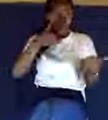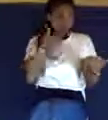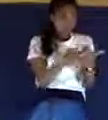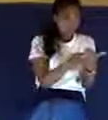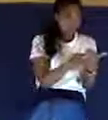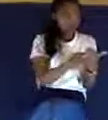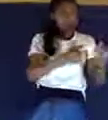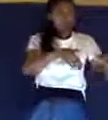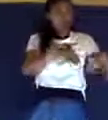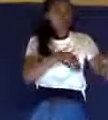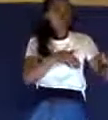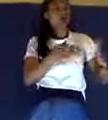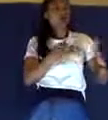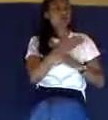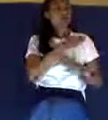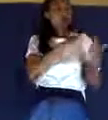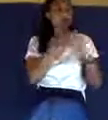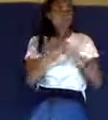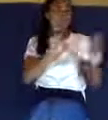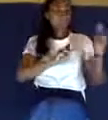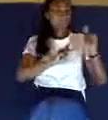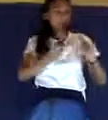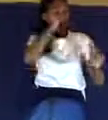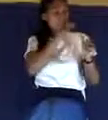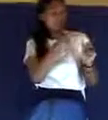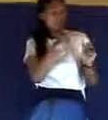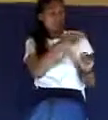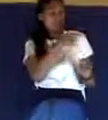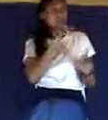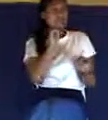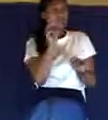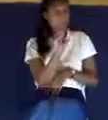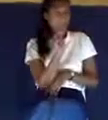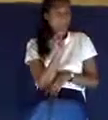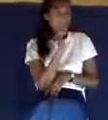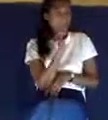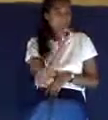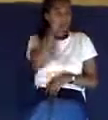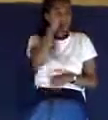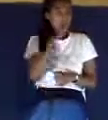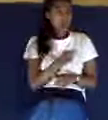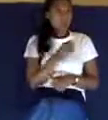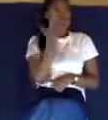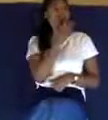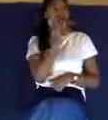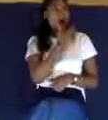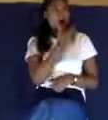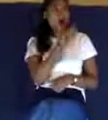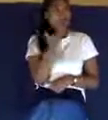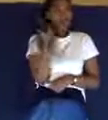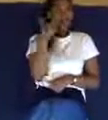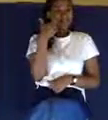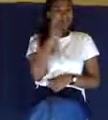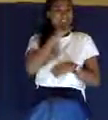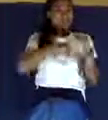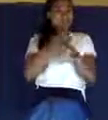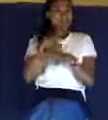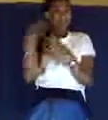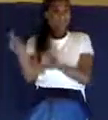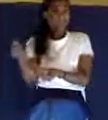town of Bethlehem. And the people who remember her, remember when she left 10 years earlier, see her come